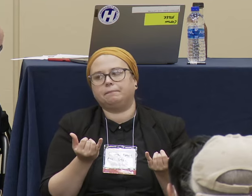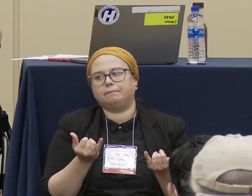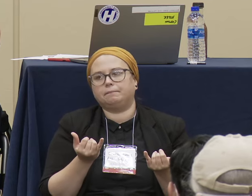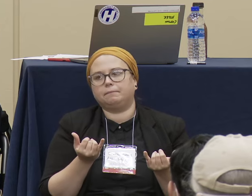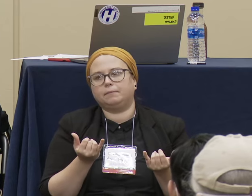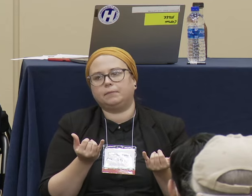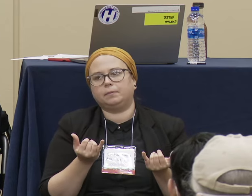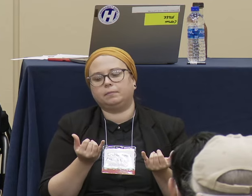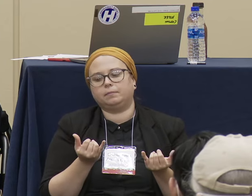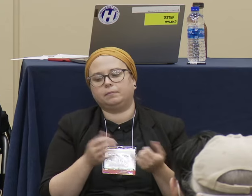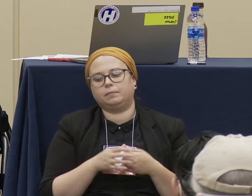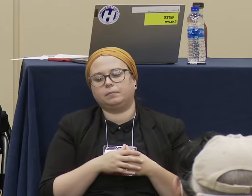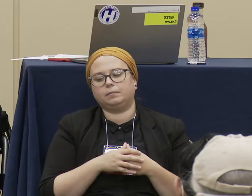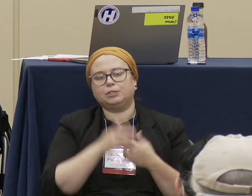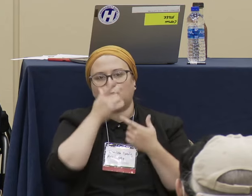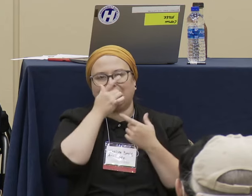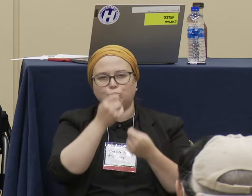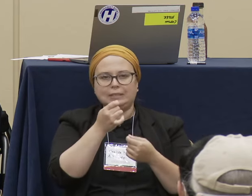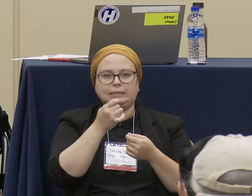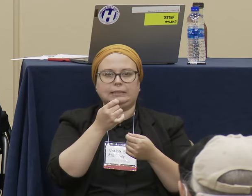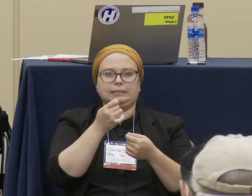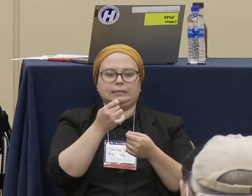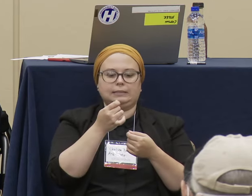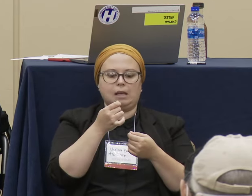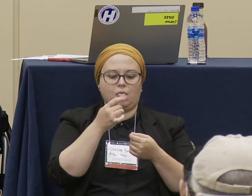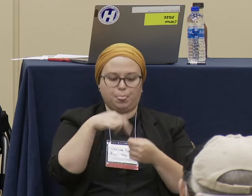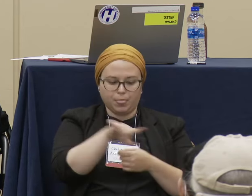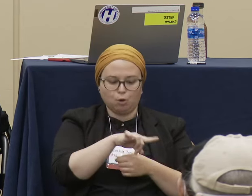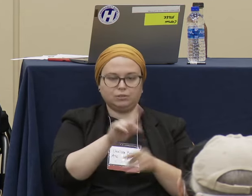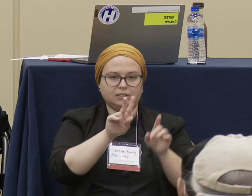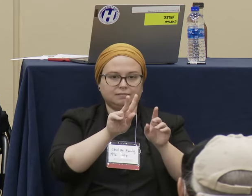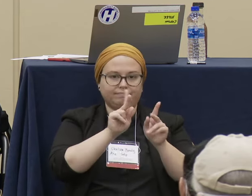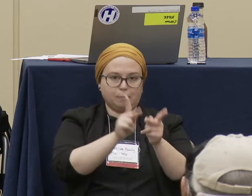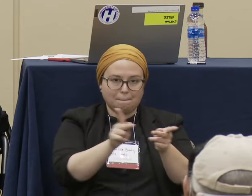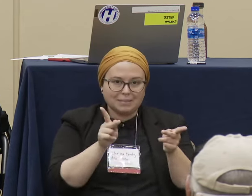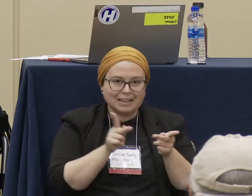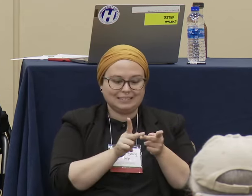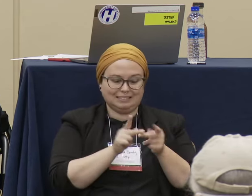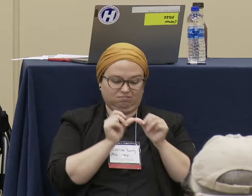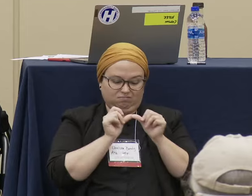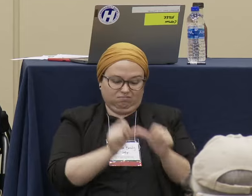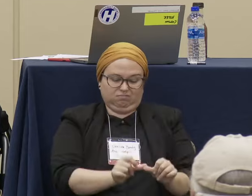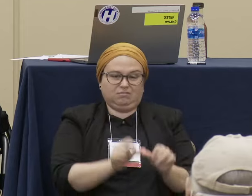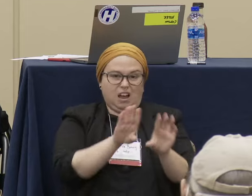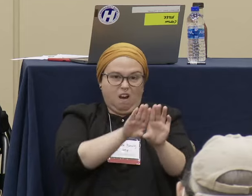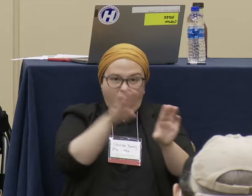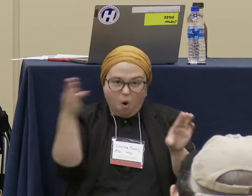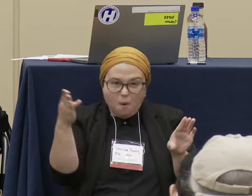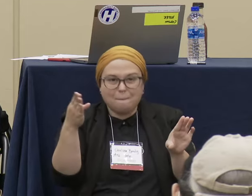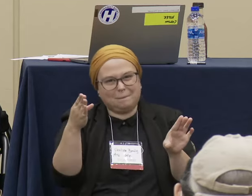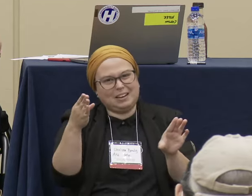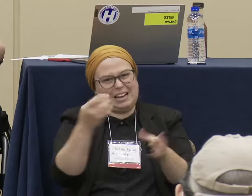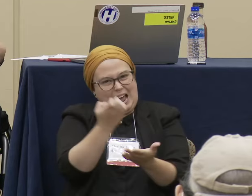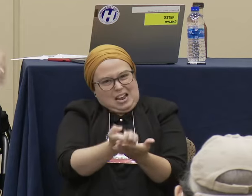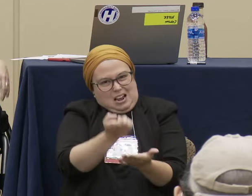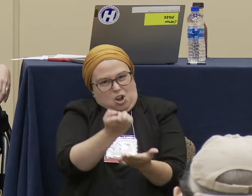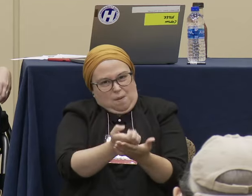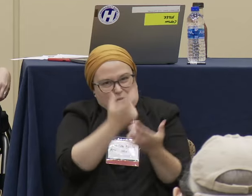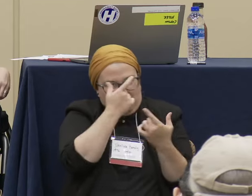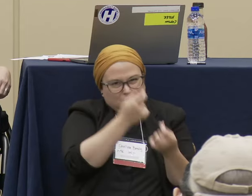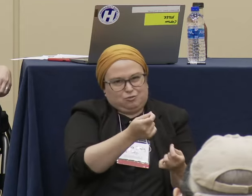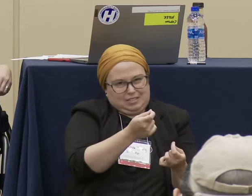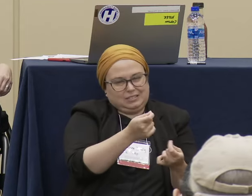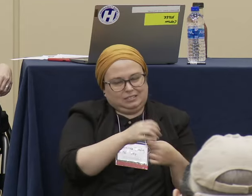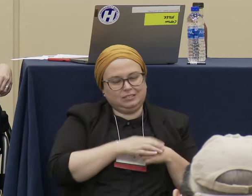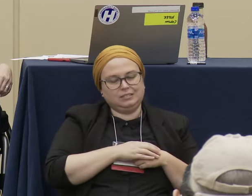the interest to keep these places open is of course economical, but it's also often couched in